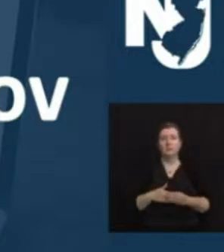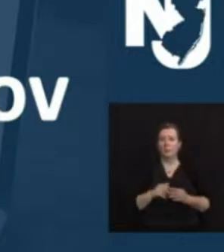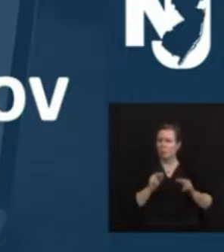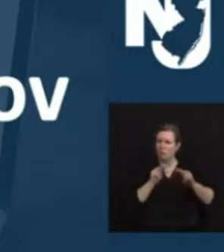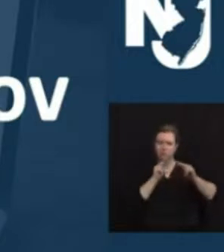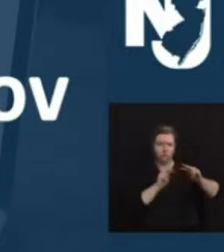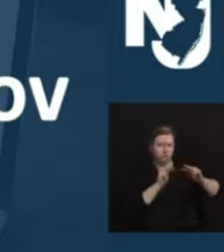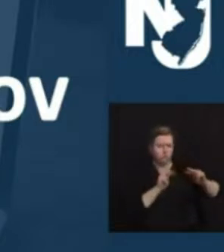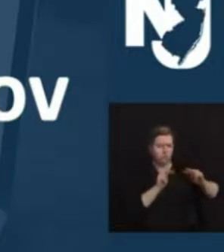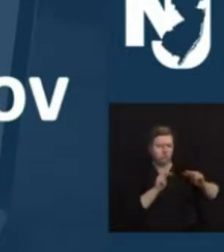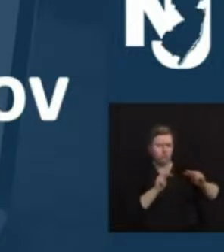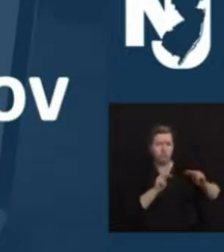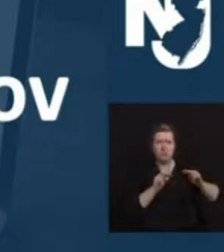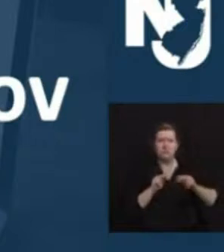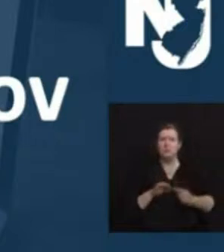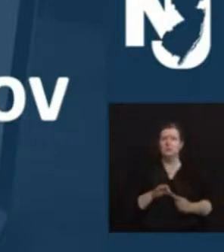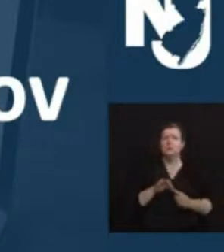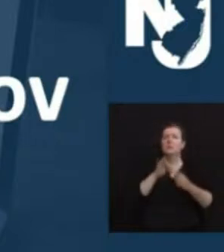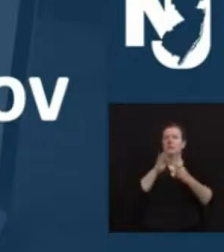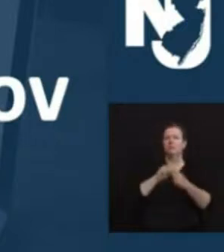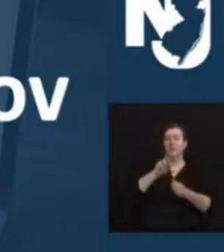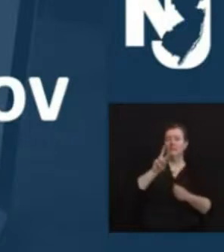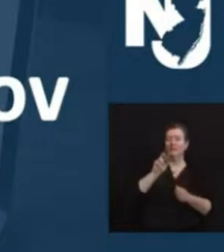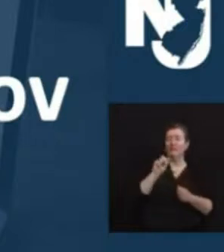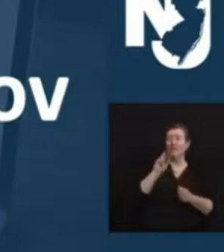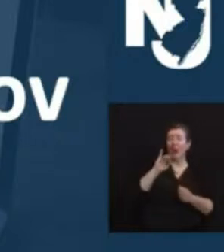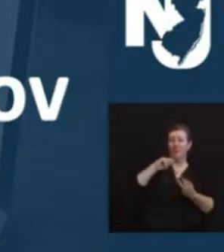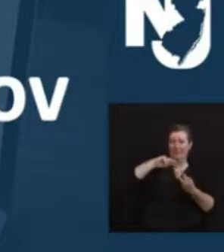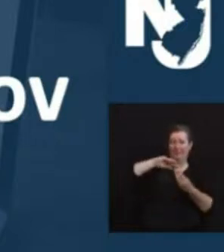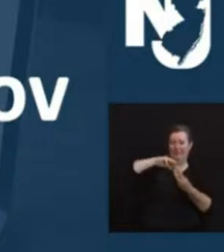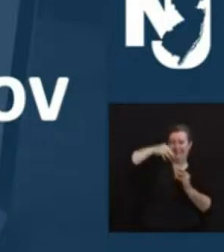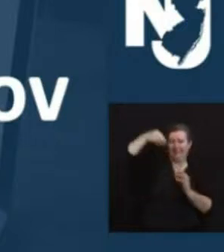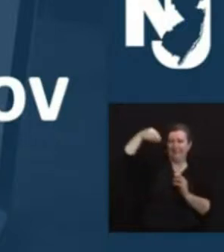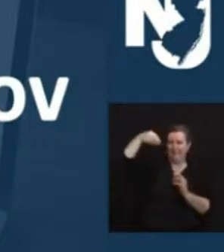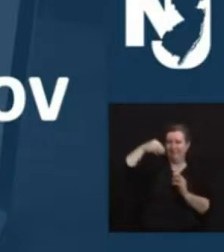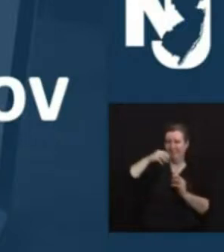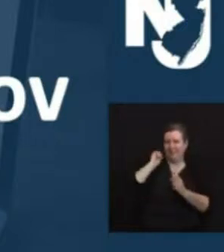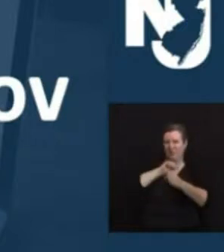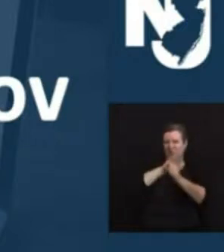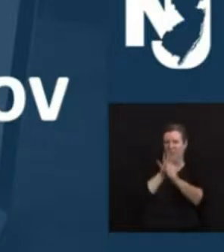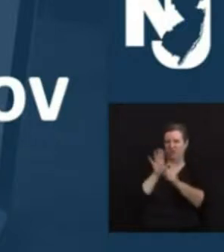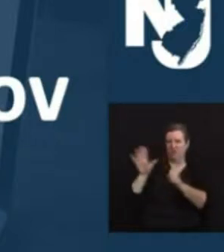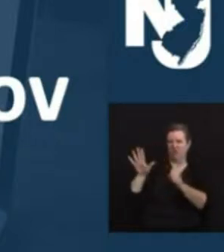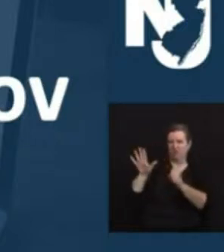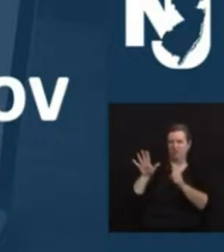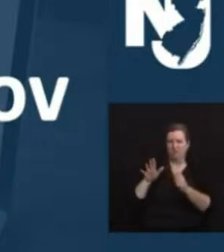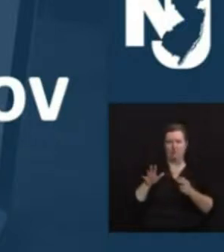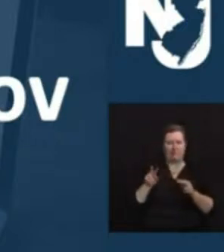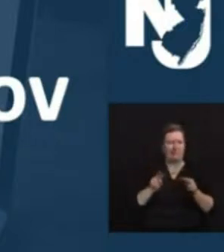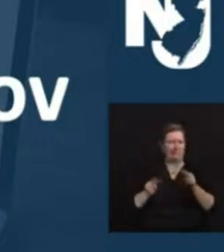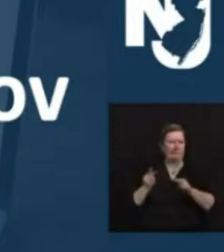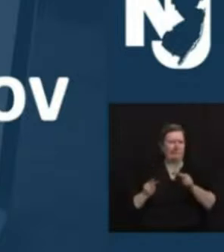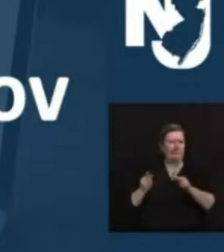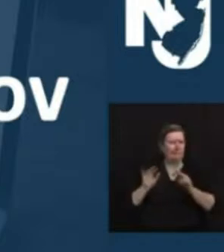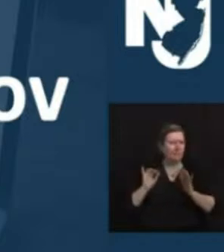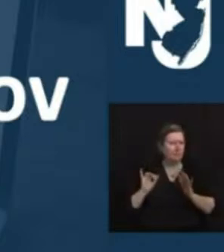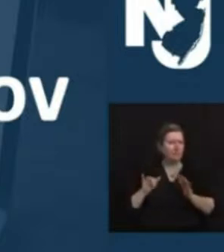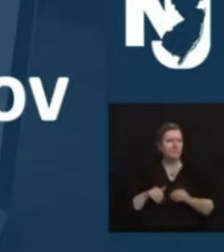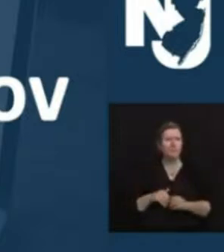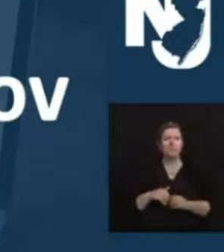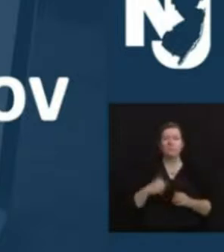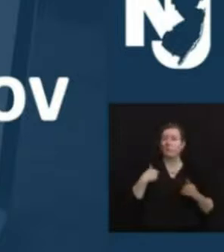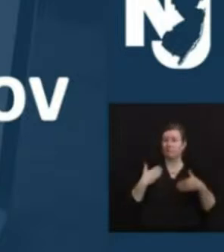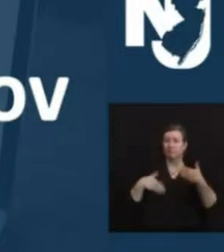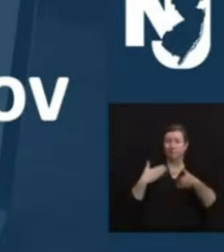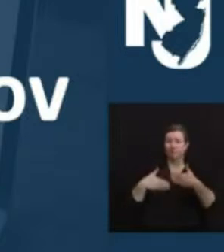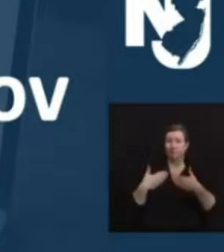variants in our midst. And remember, folks, we're taking this step, but remember in the back of your mind, if we look at